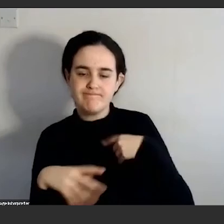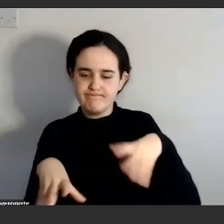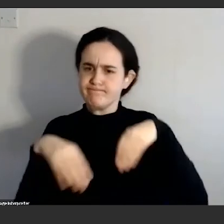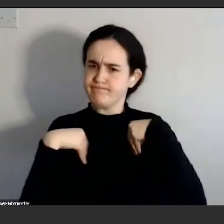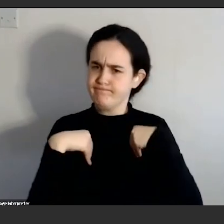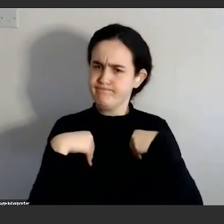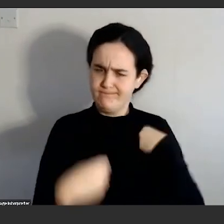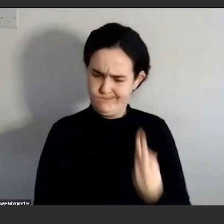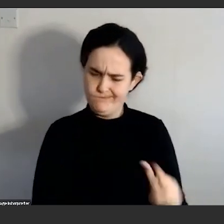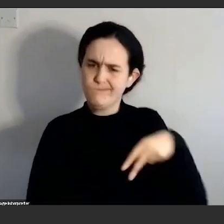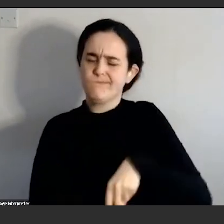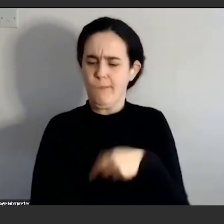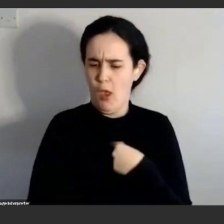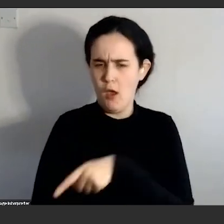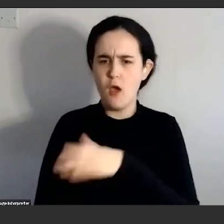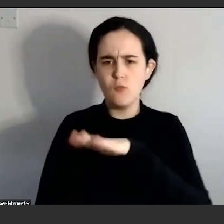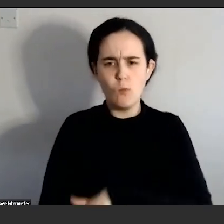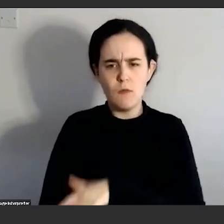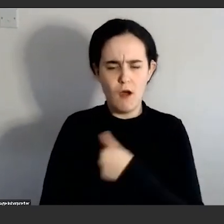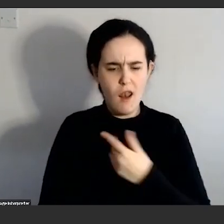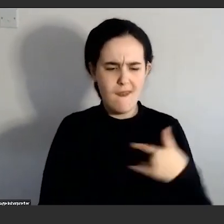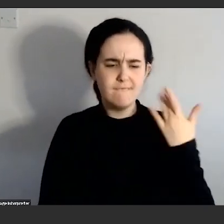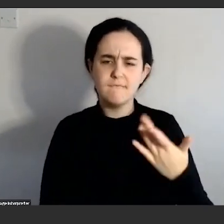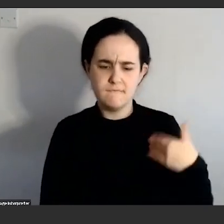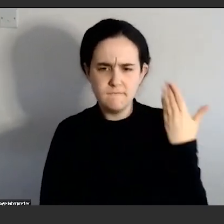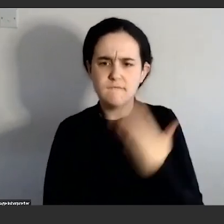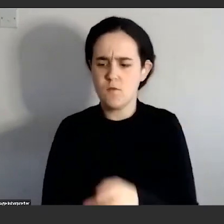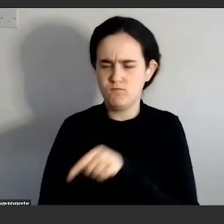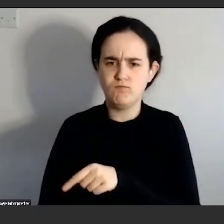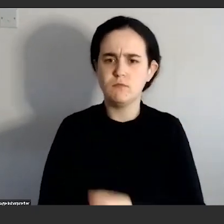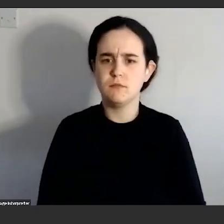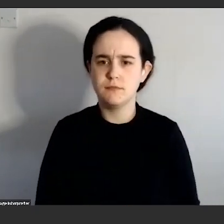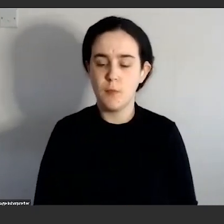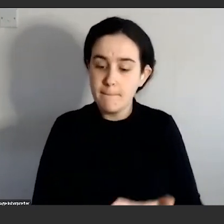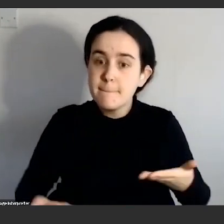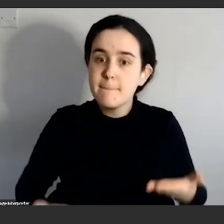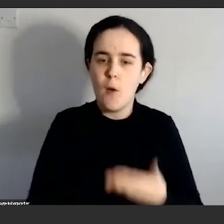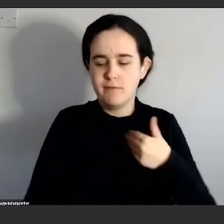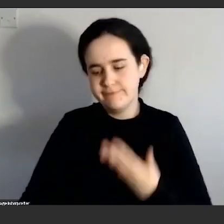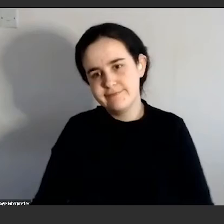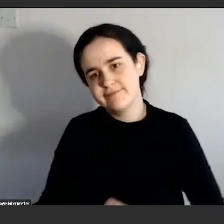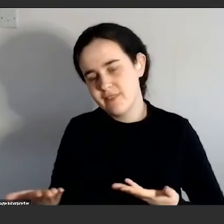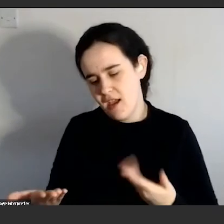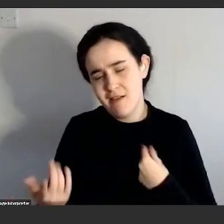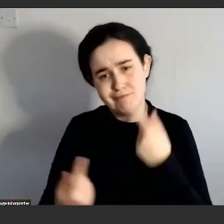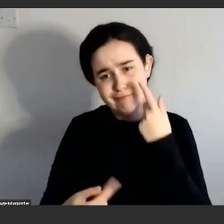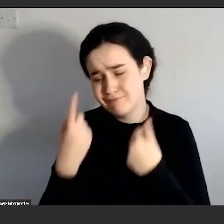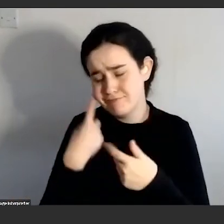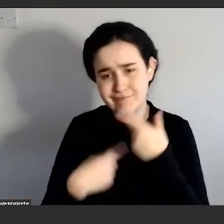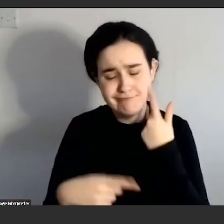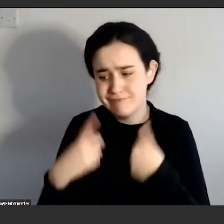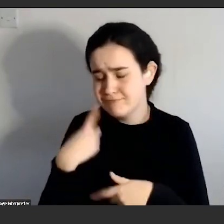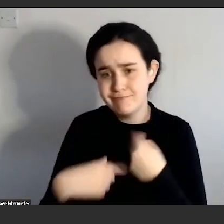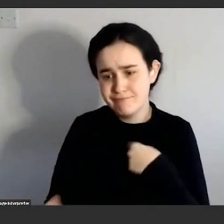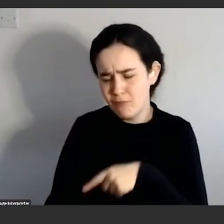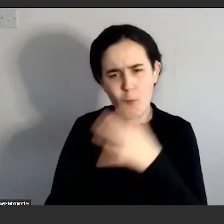to forgive me. I think she can achieve something in life as long as she receives stimulation. It's the same as any